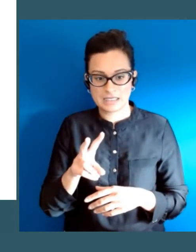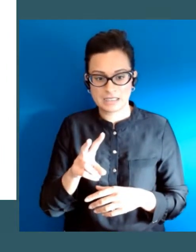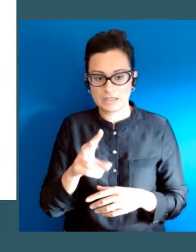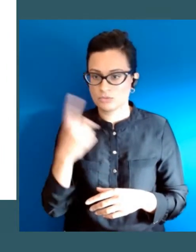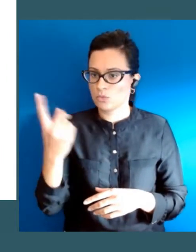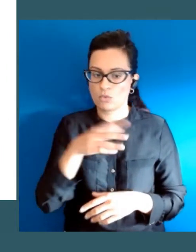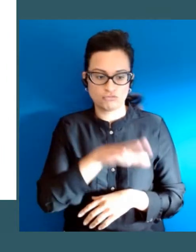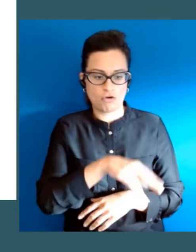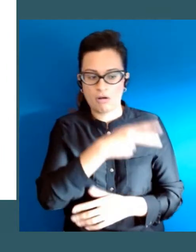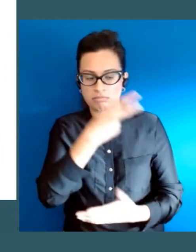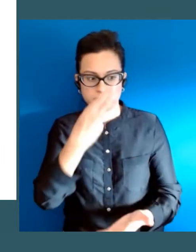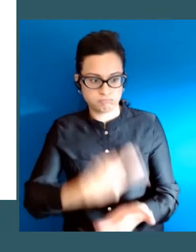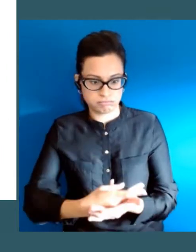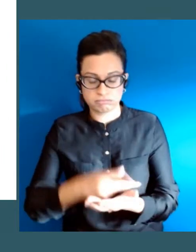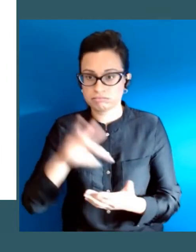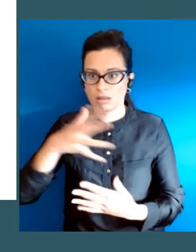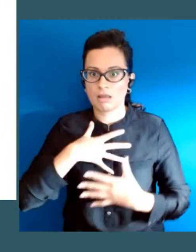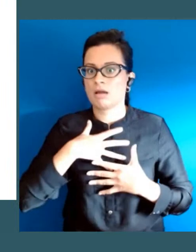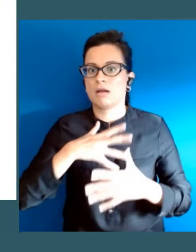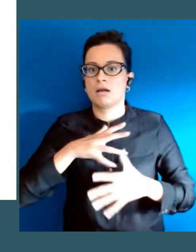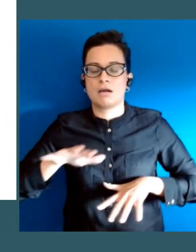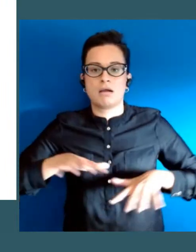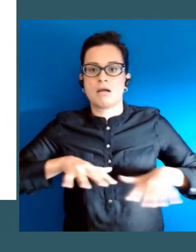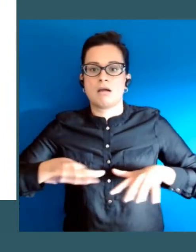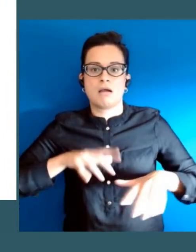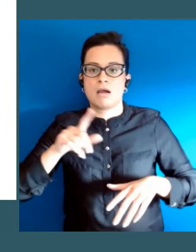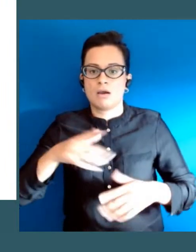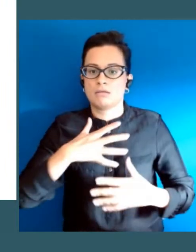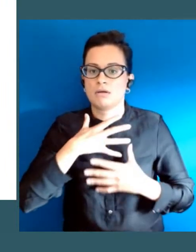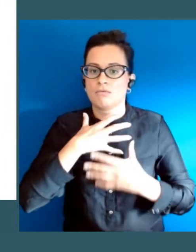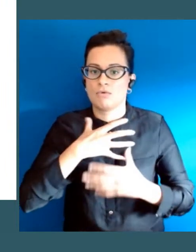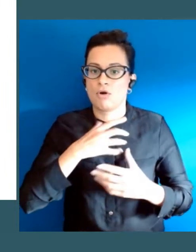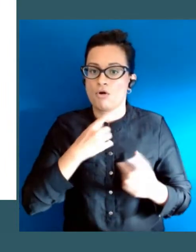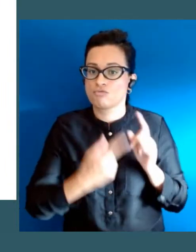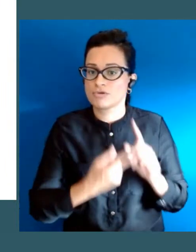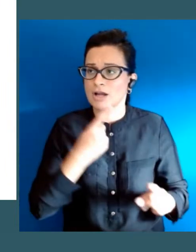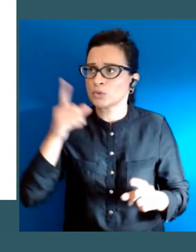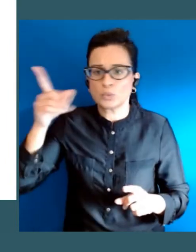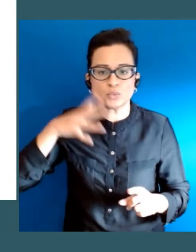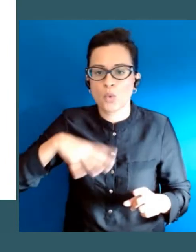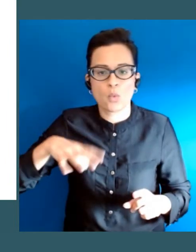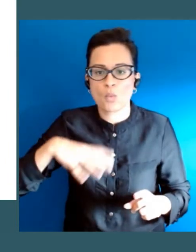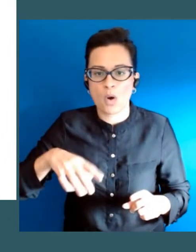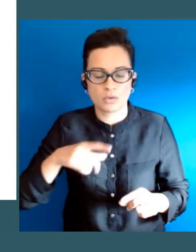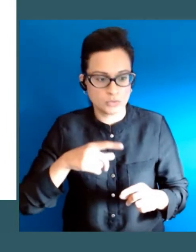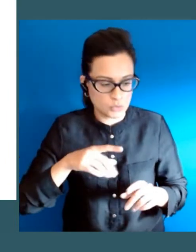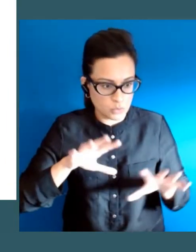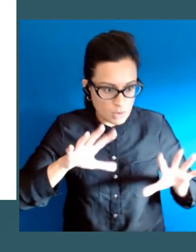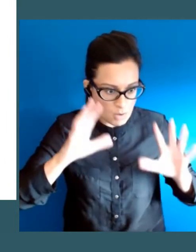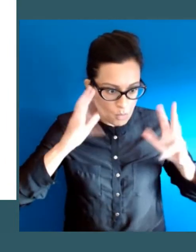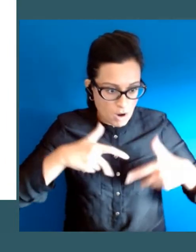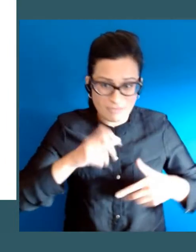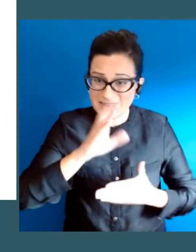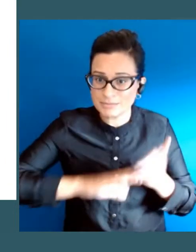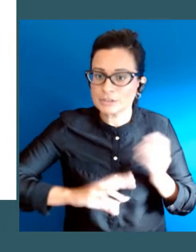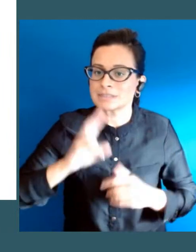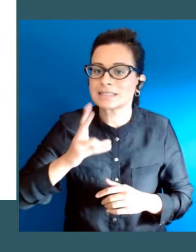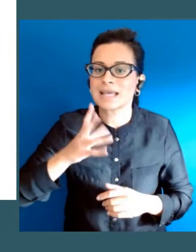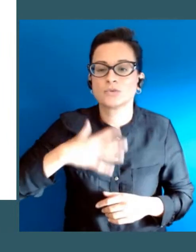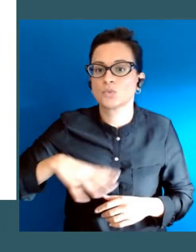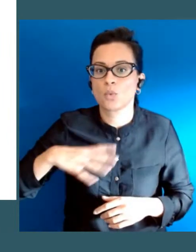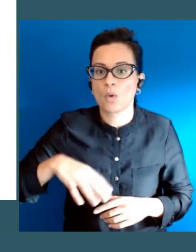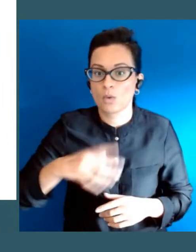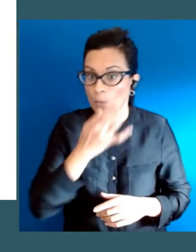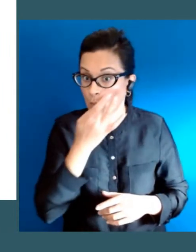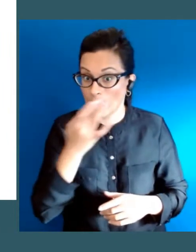and that they had an anaphylactic reaction, you would never want them to have that experience again. You would never want to witness it. You would never